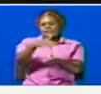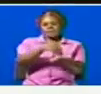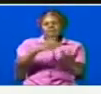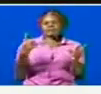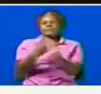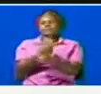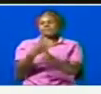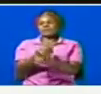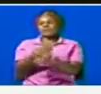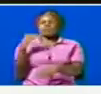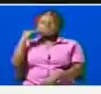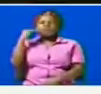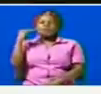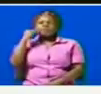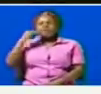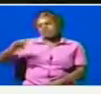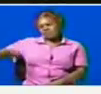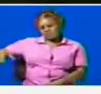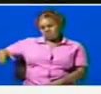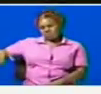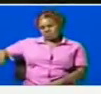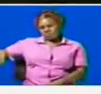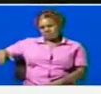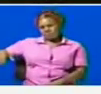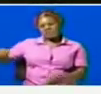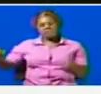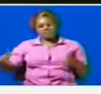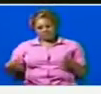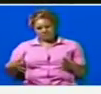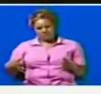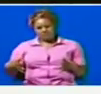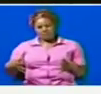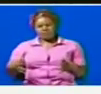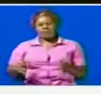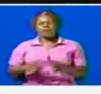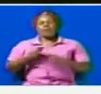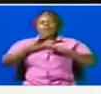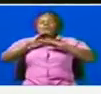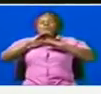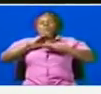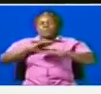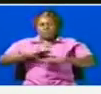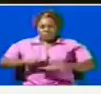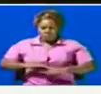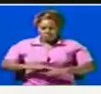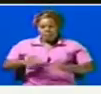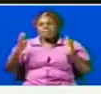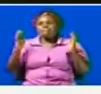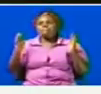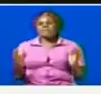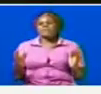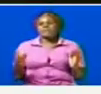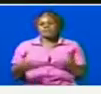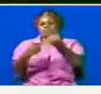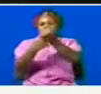the environs of Siaya town is anything to go by, then clearly it has come as a very big sigh of relief to the